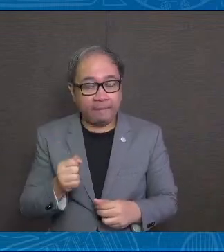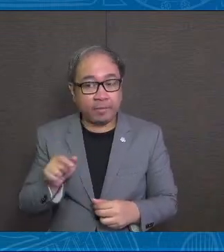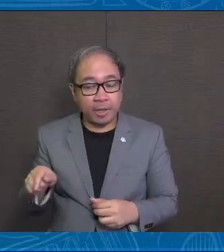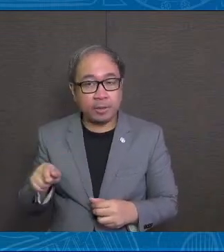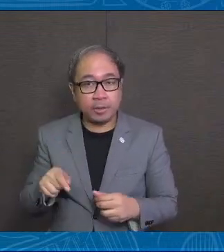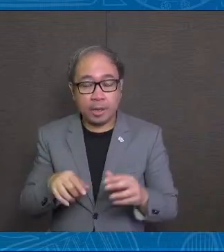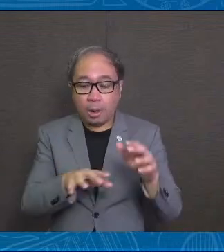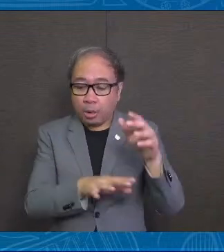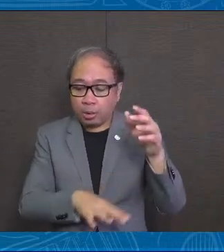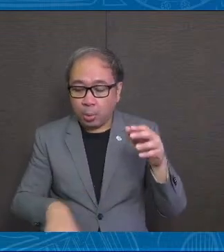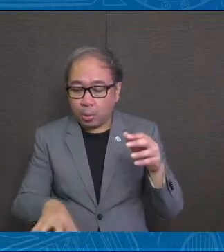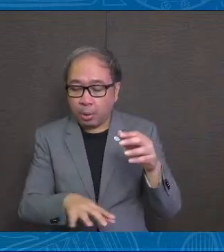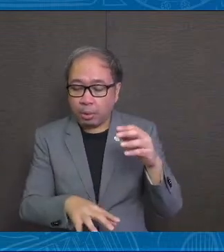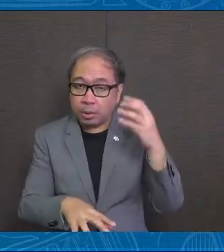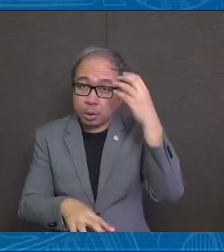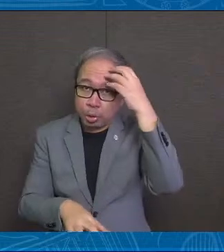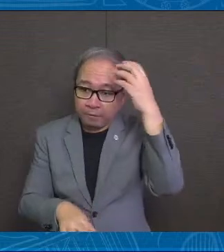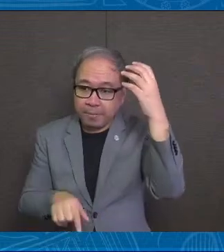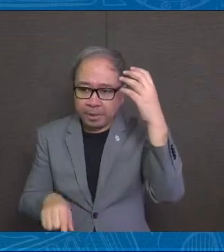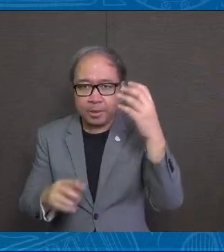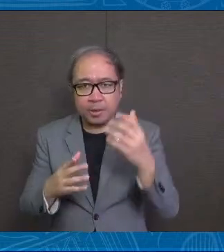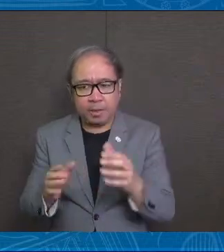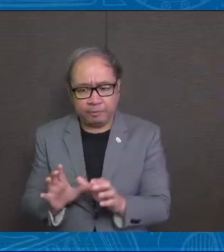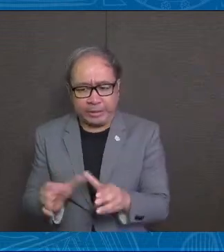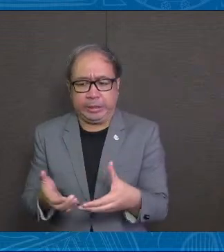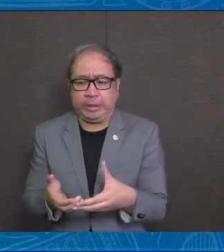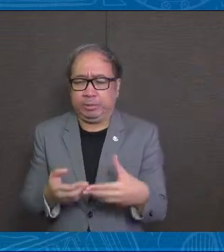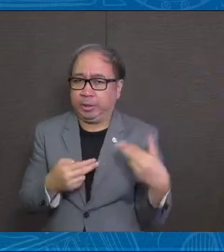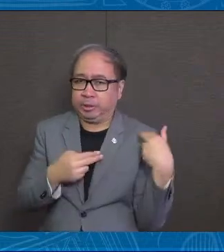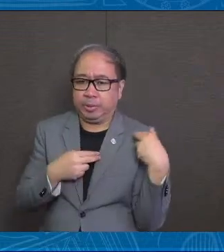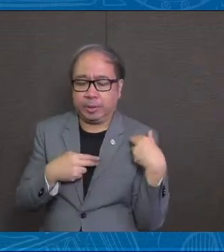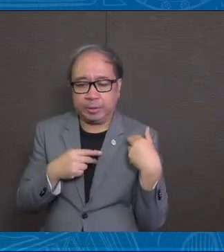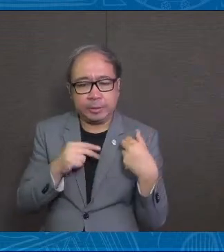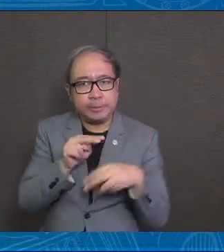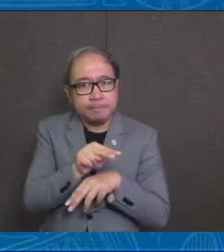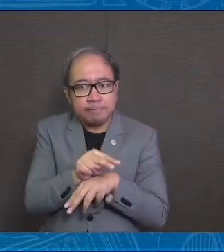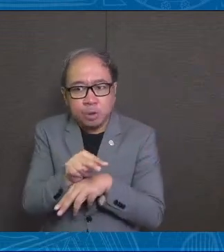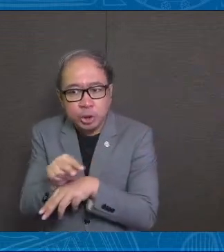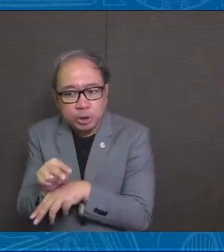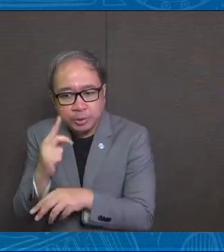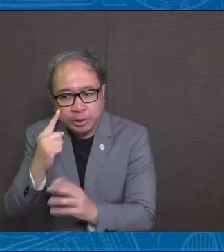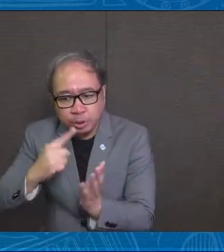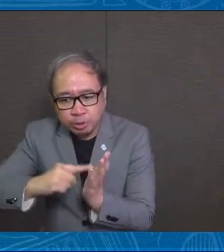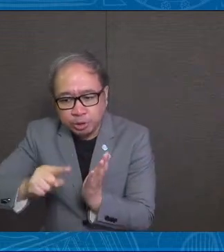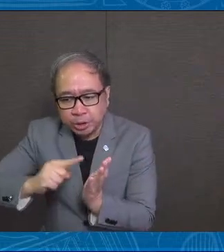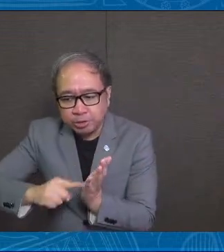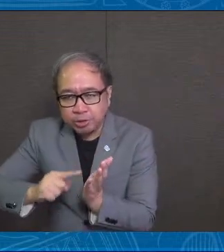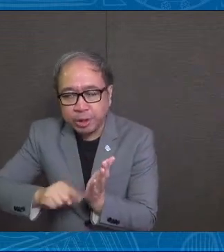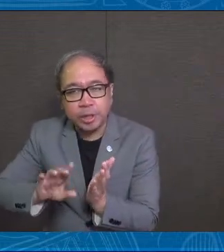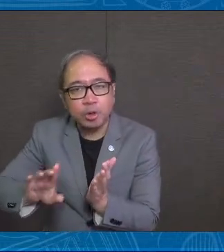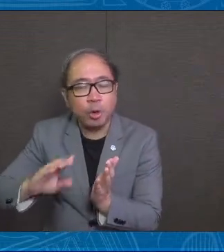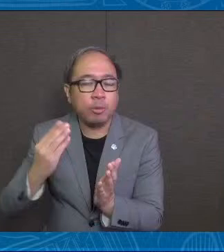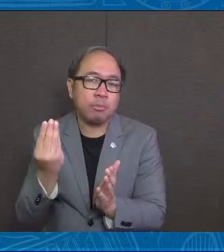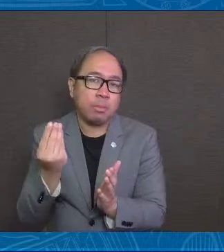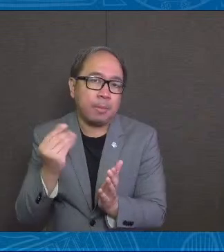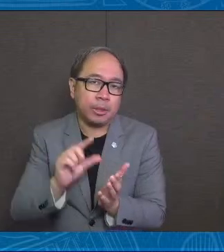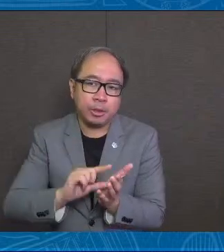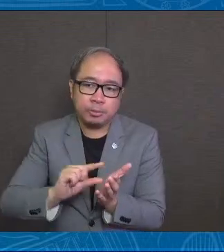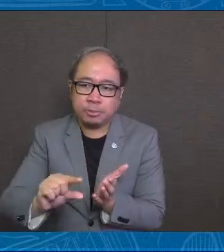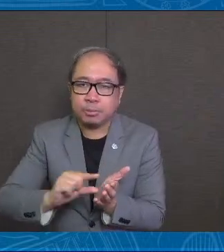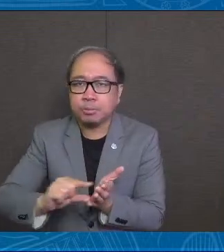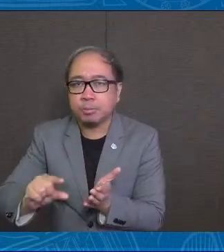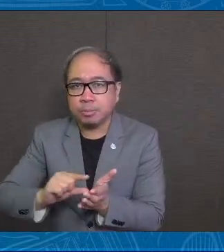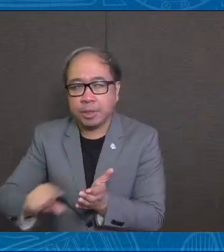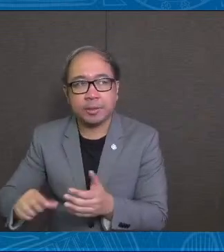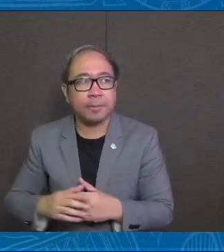local government units, so that's a nice safeguard. And what else? On